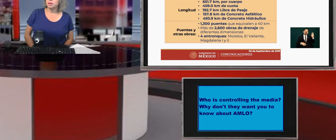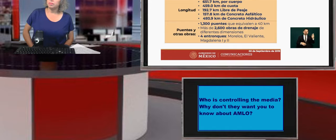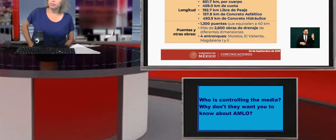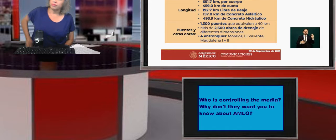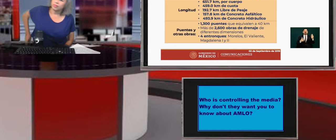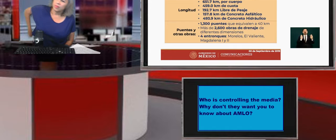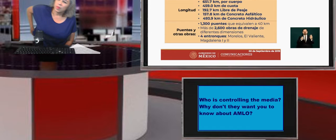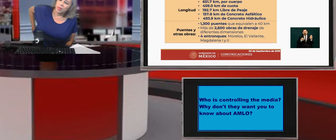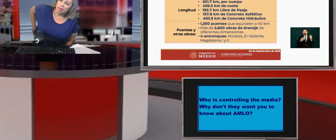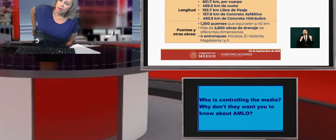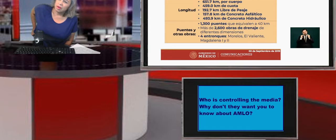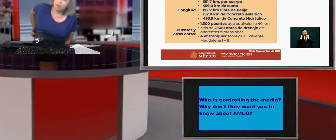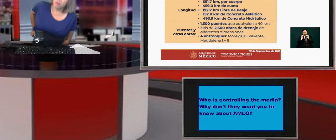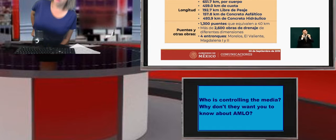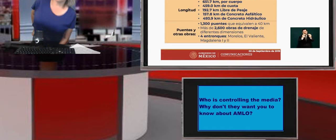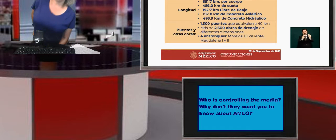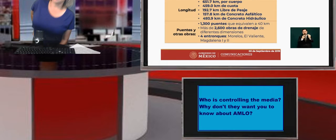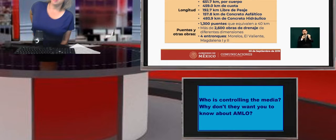um